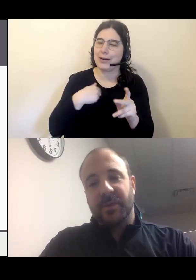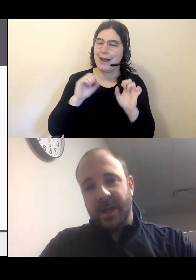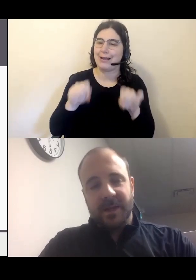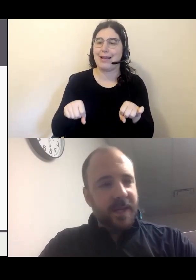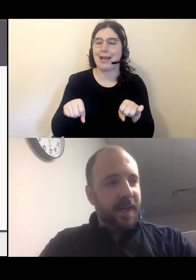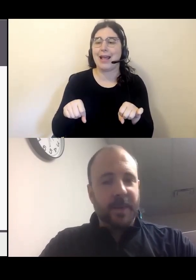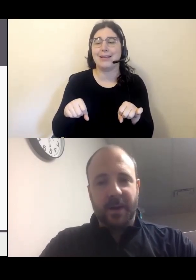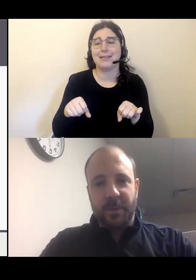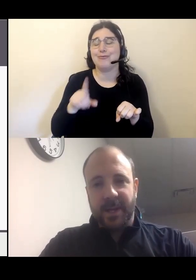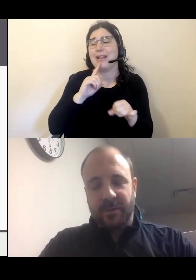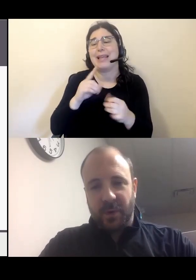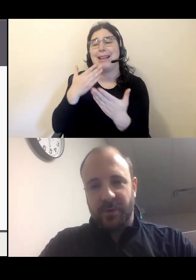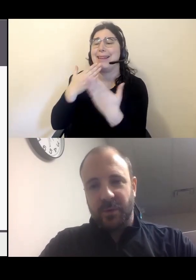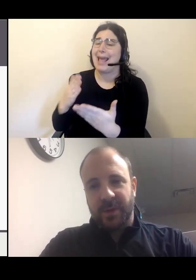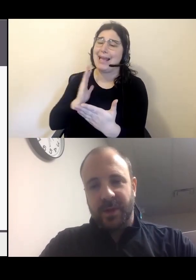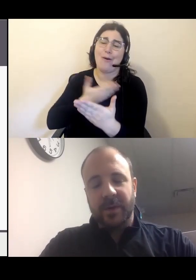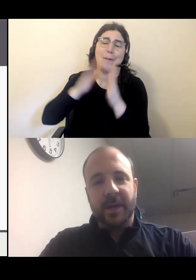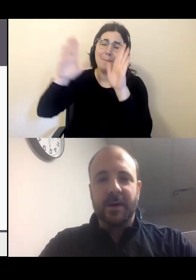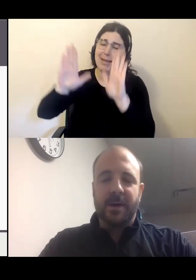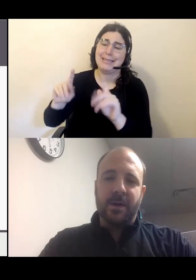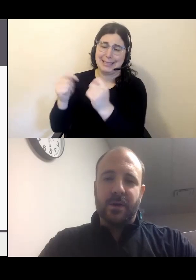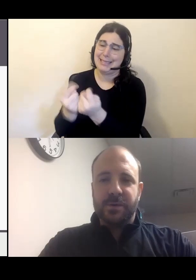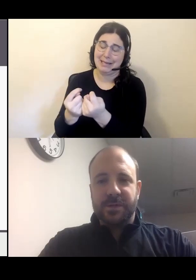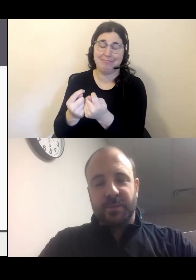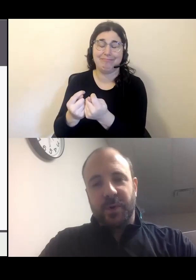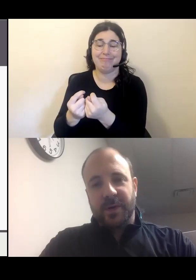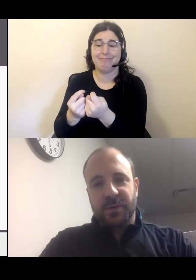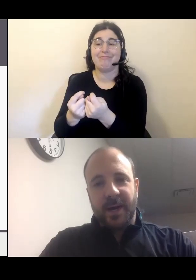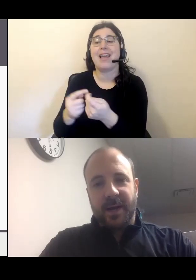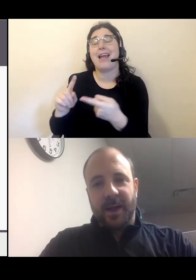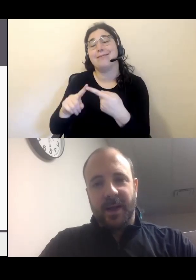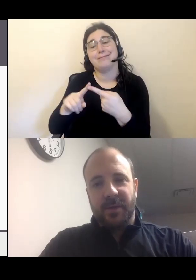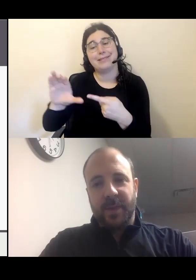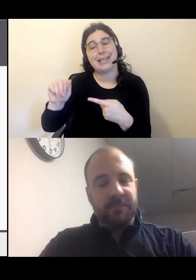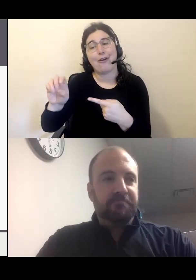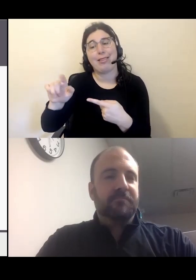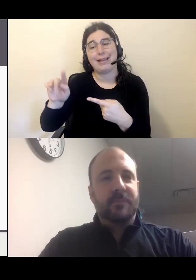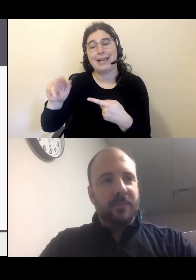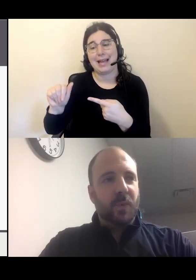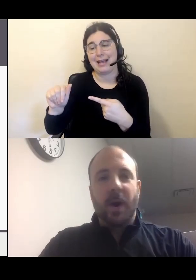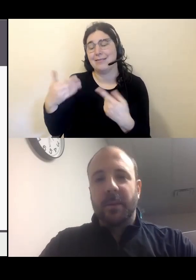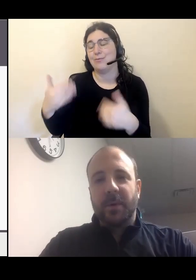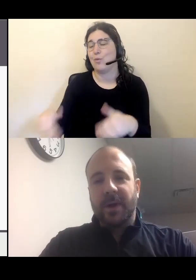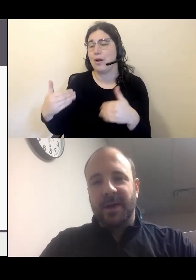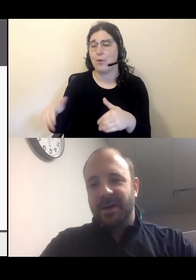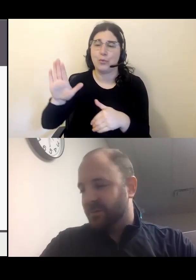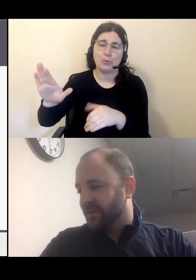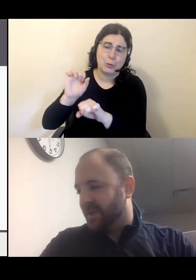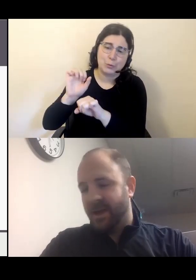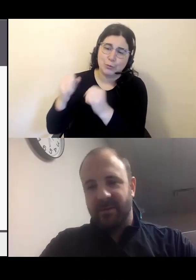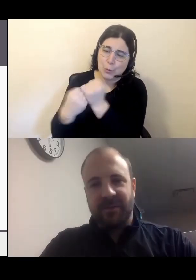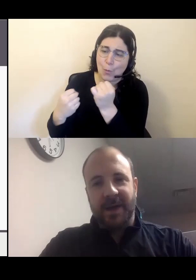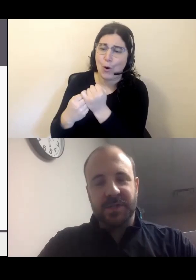our outstanding team. And I would begin, of course, with Carolina, whose support and training has been remarkable. I